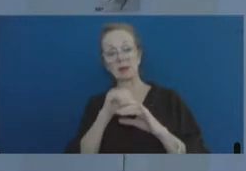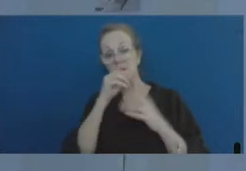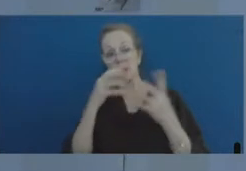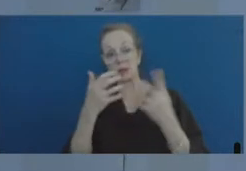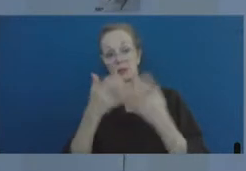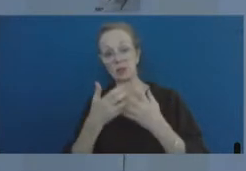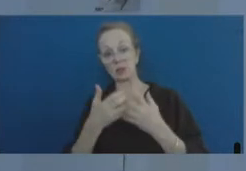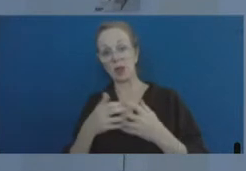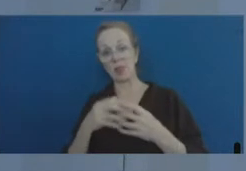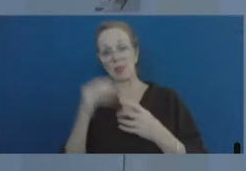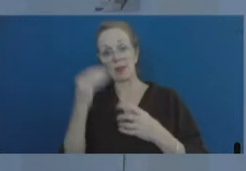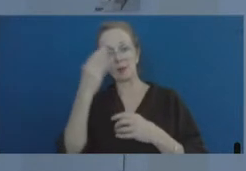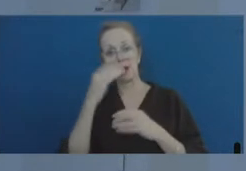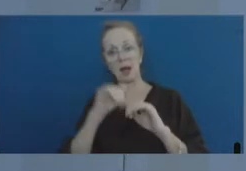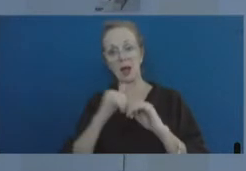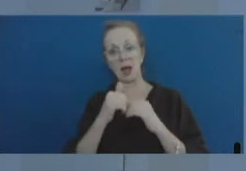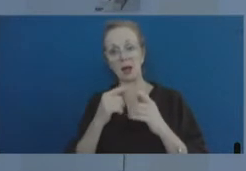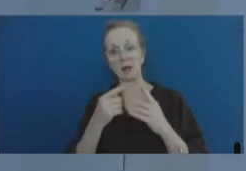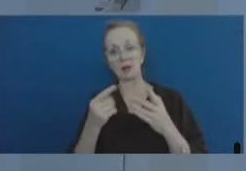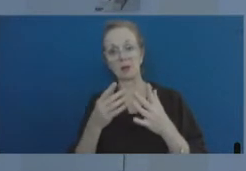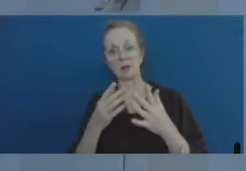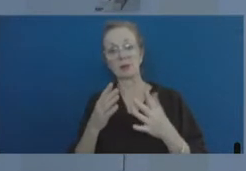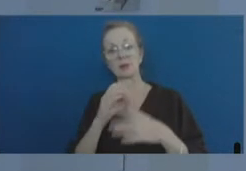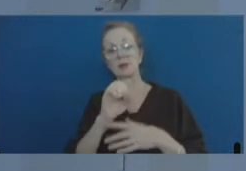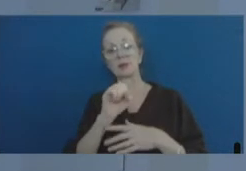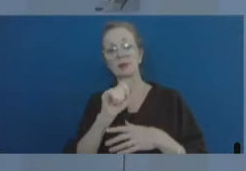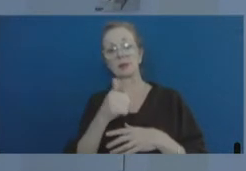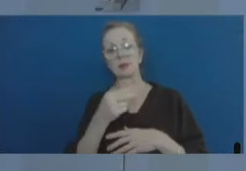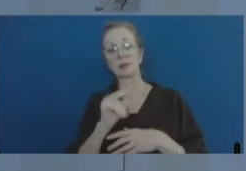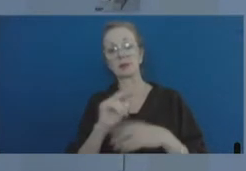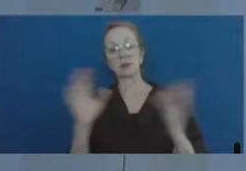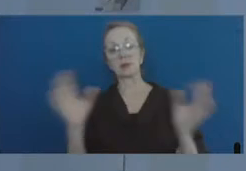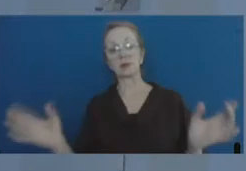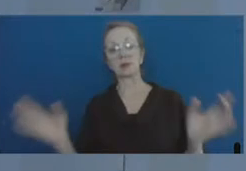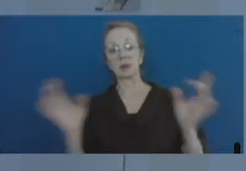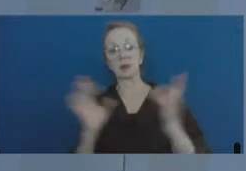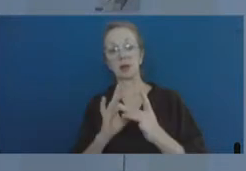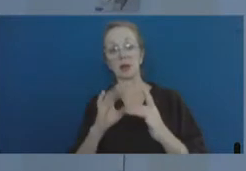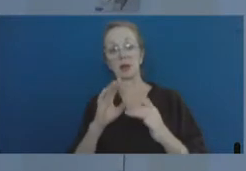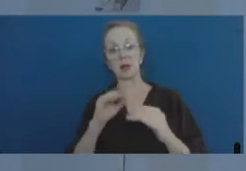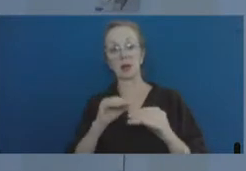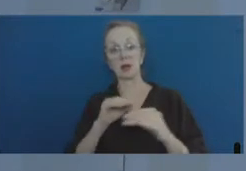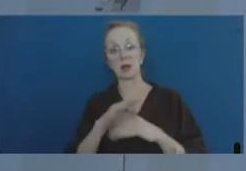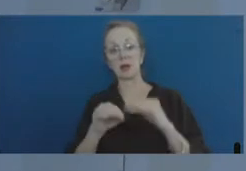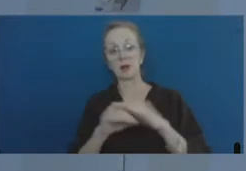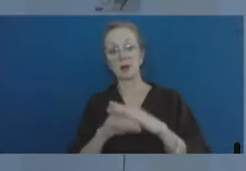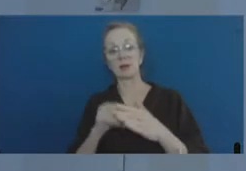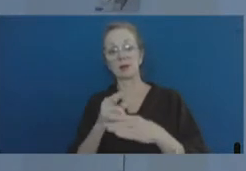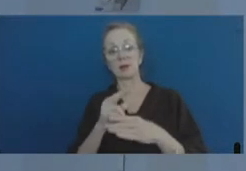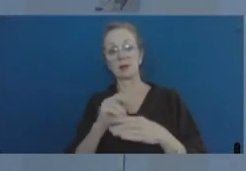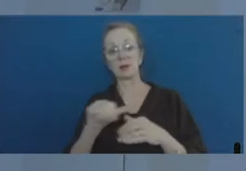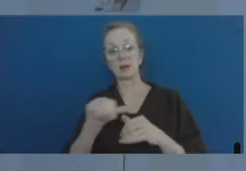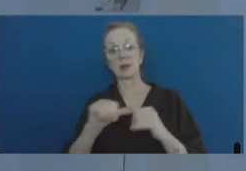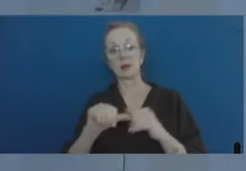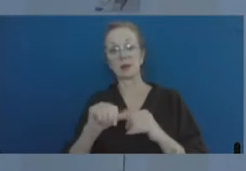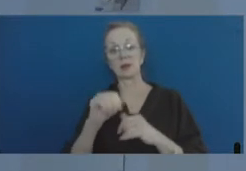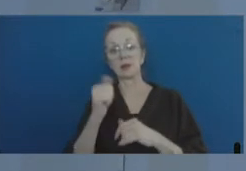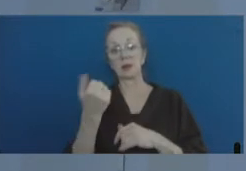thinking about how those sure. neighborhoods, even if they're subdivisions, connect to each other and their impact on each other. On slide